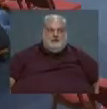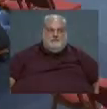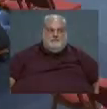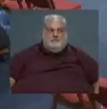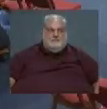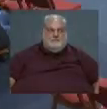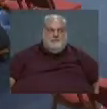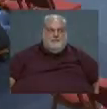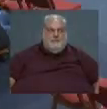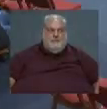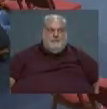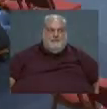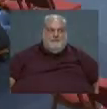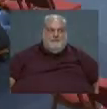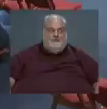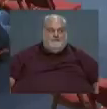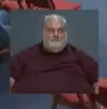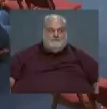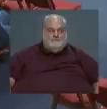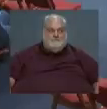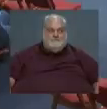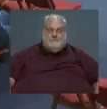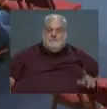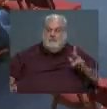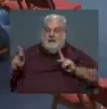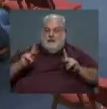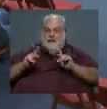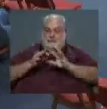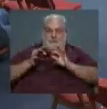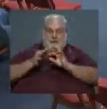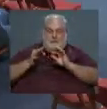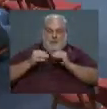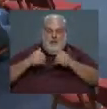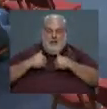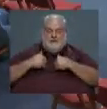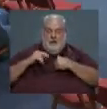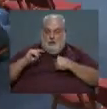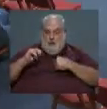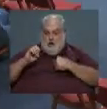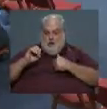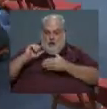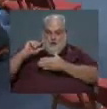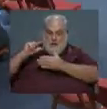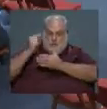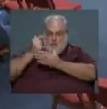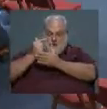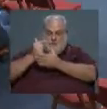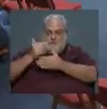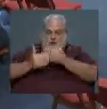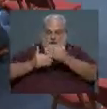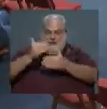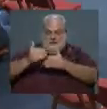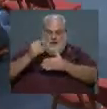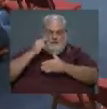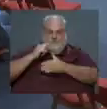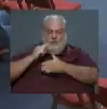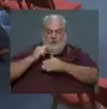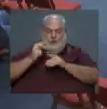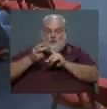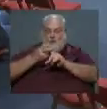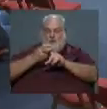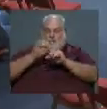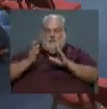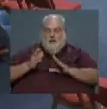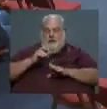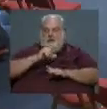We do not have any information for citizen communication. We've got a note about our graduation exercise for